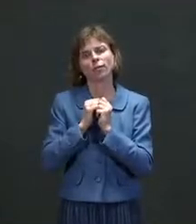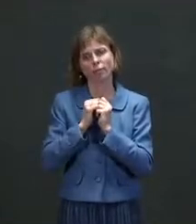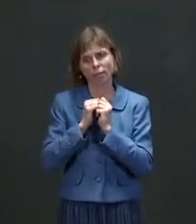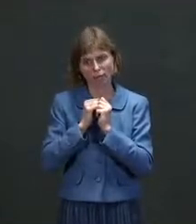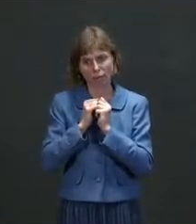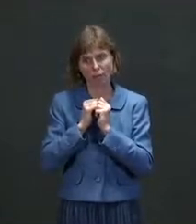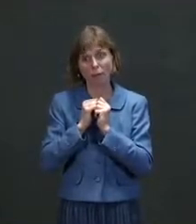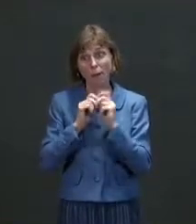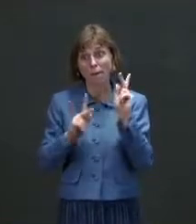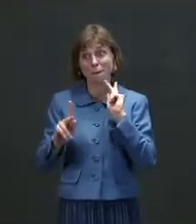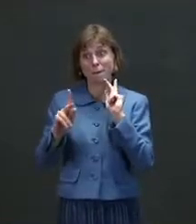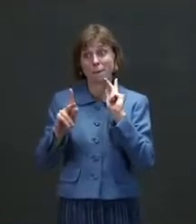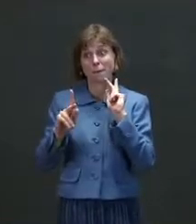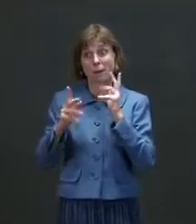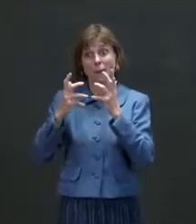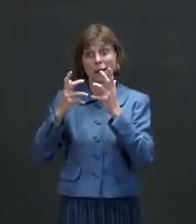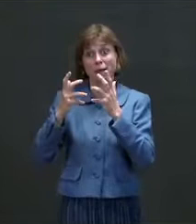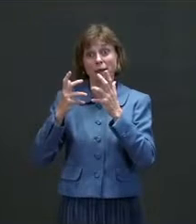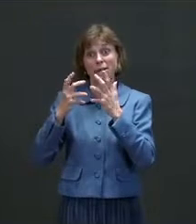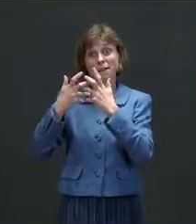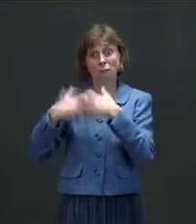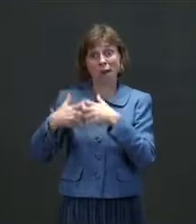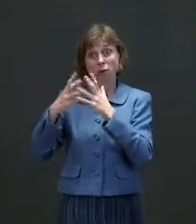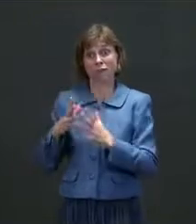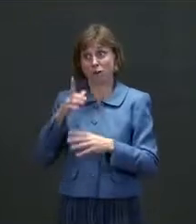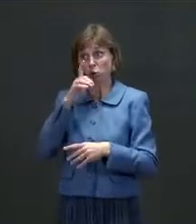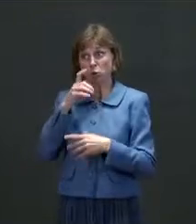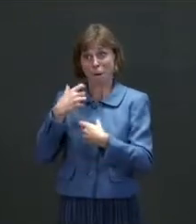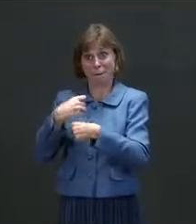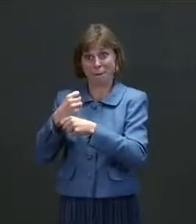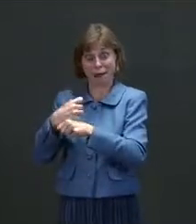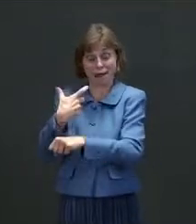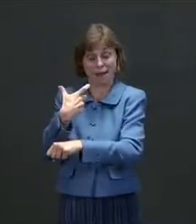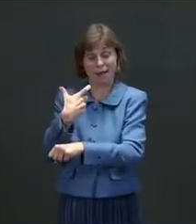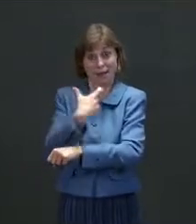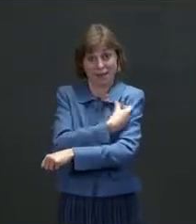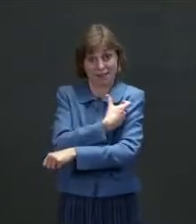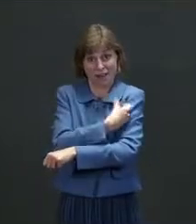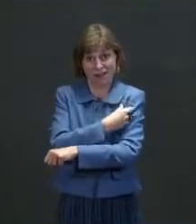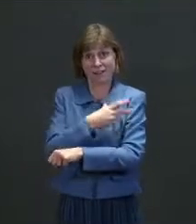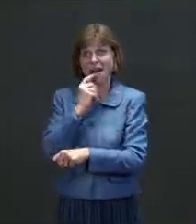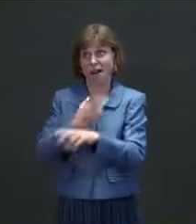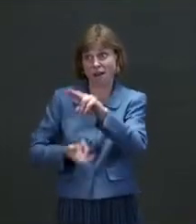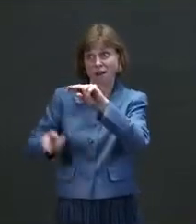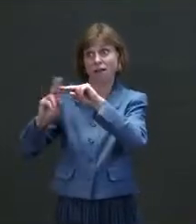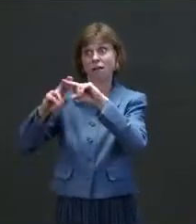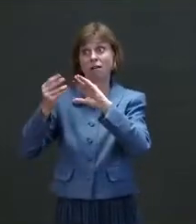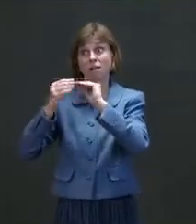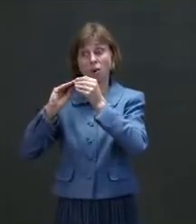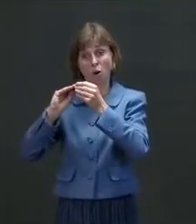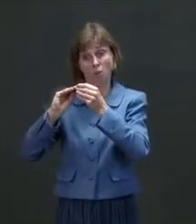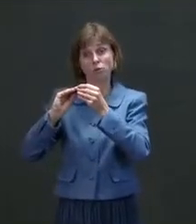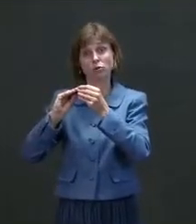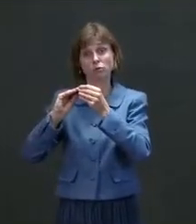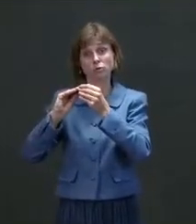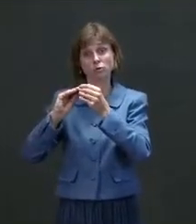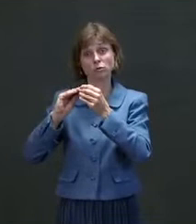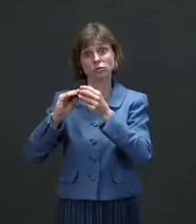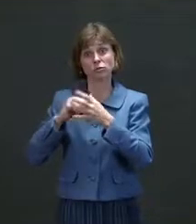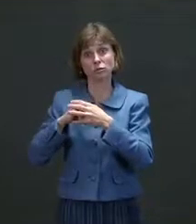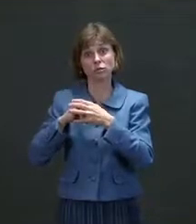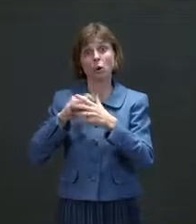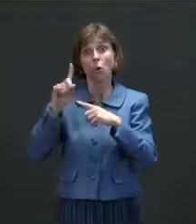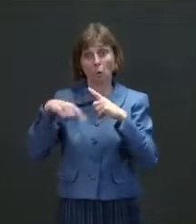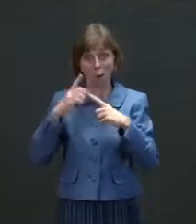vaccine manufacturers. They've upped significantly the commitments to the amount of vaccine they'll produce and when it will be produced.